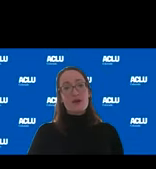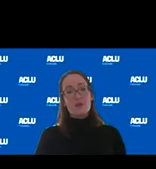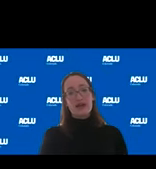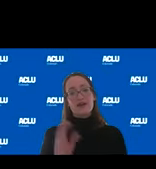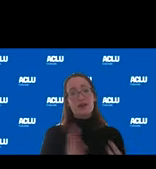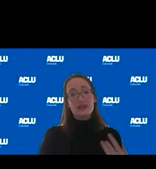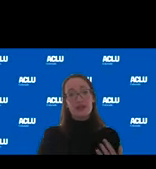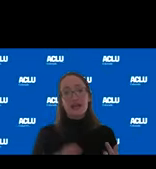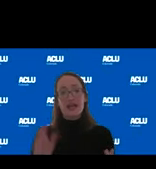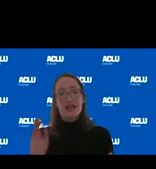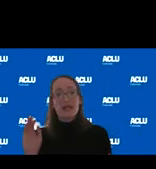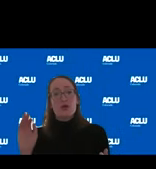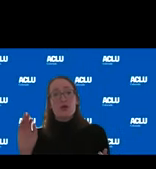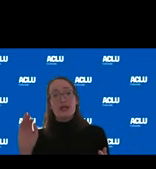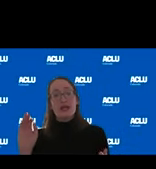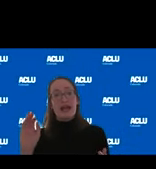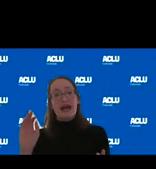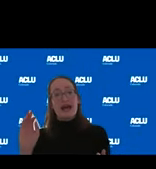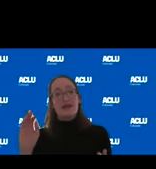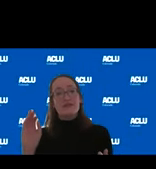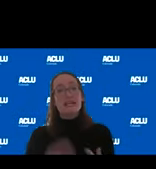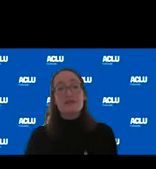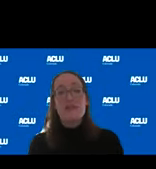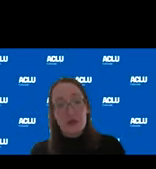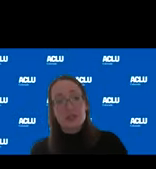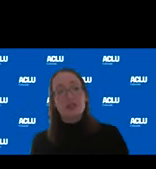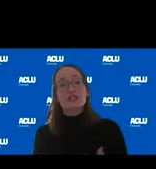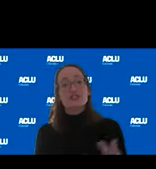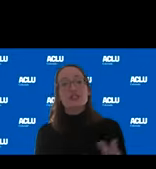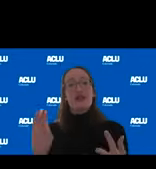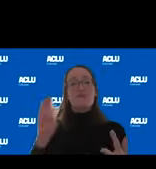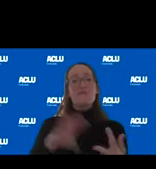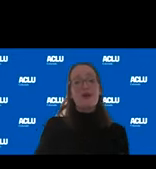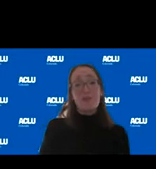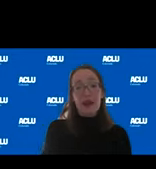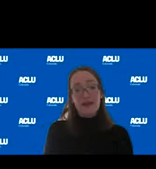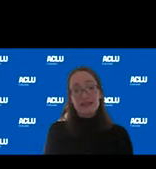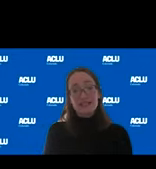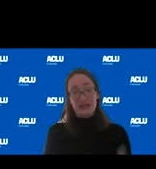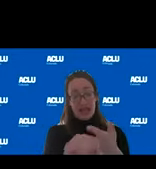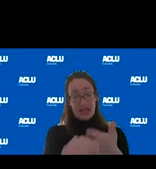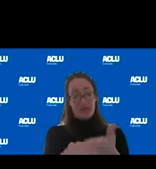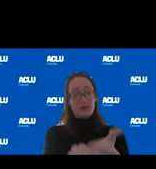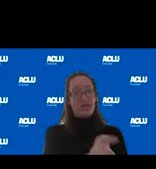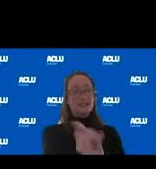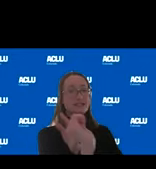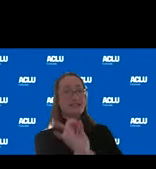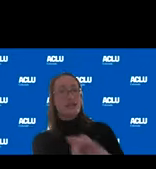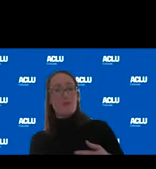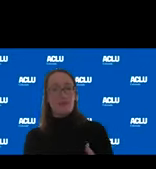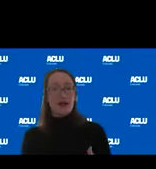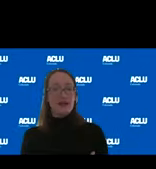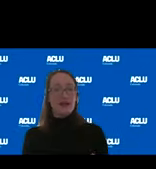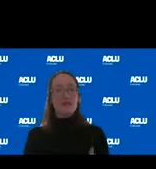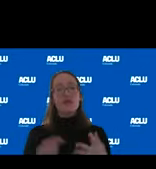Colorado, we have early voting. We have same-day voter registration. We have mail ballots that, again, everyone gets a